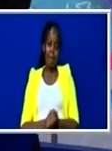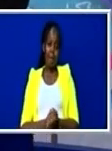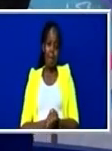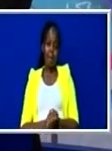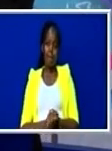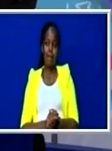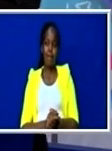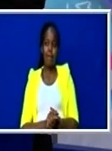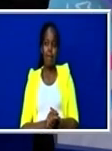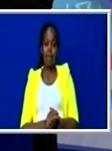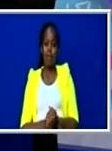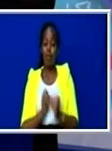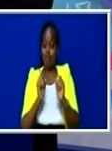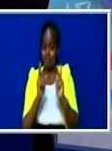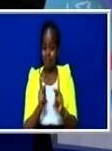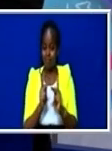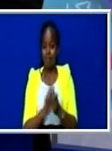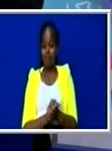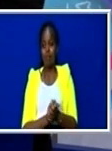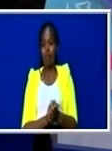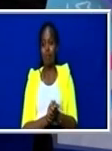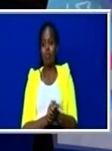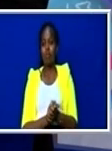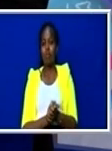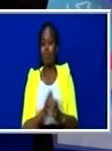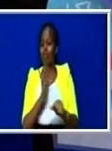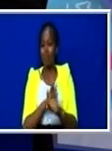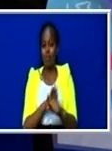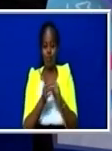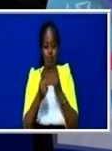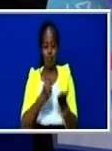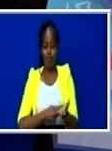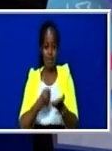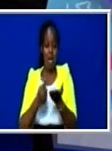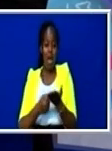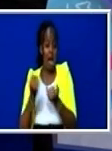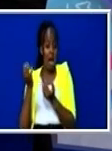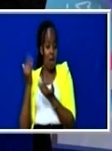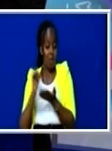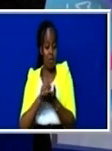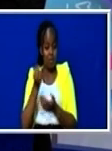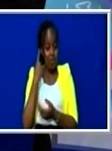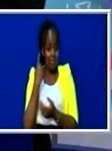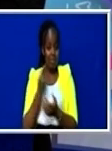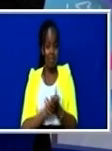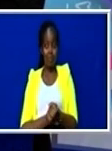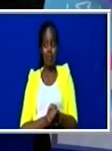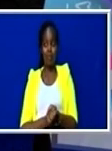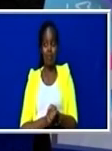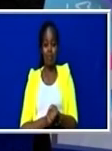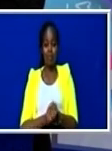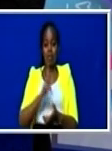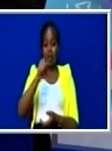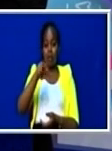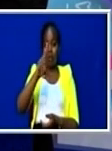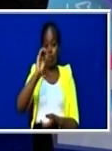starvation. Very good. So much of that. I hope you've gotten that. Proteins